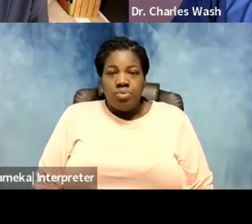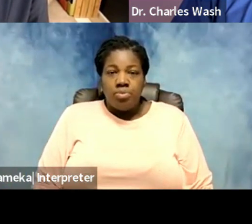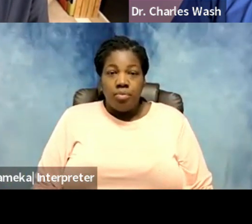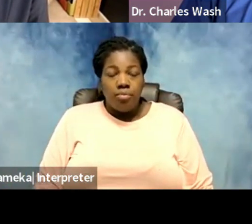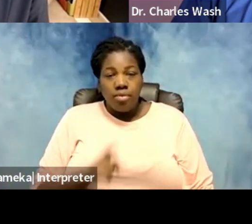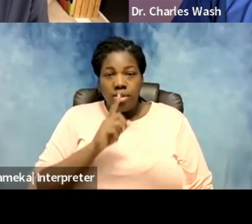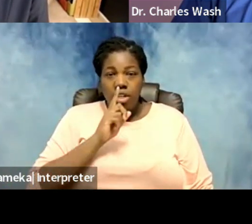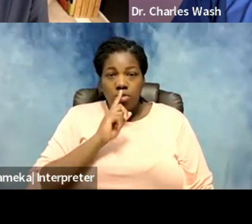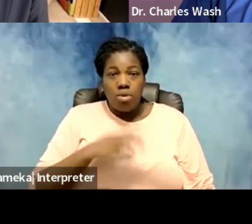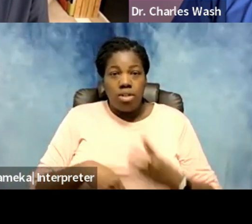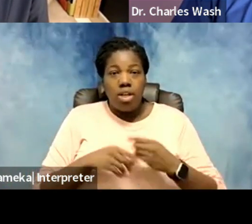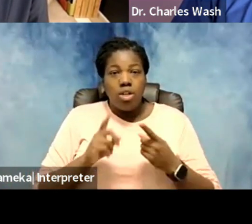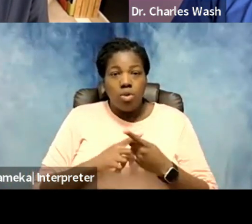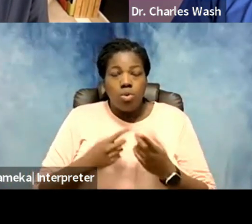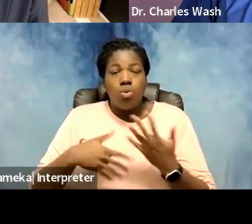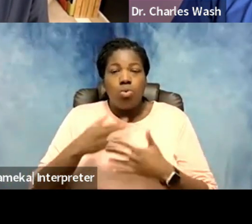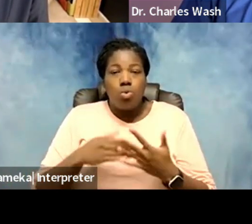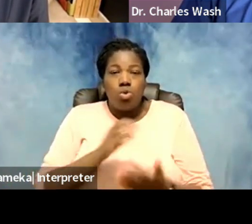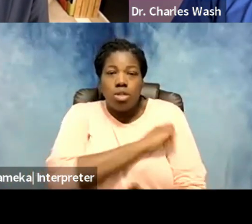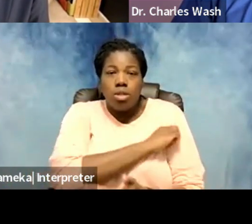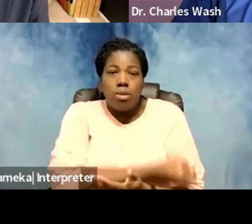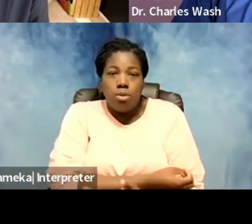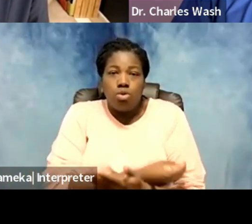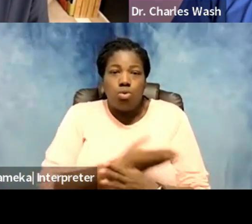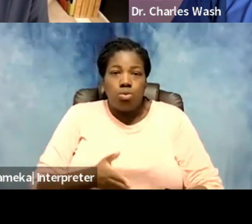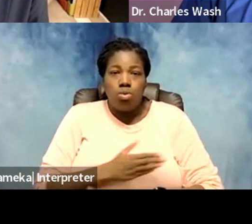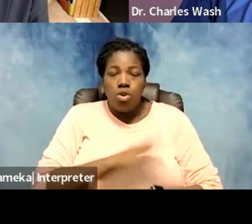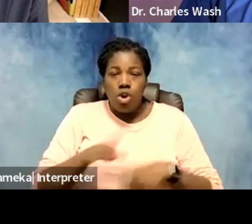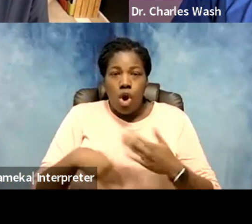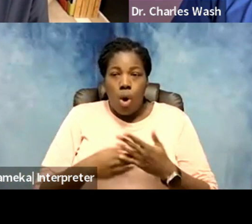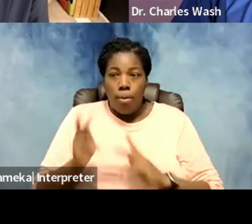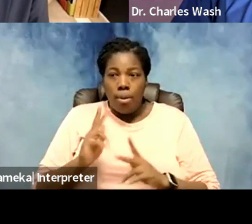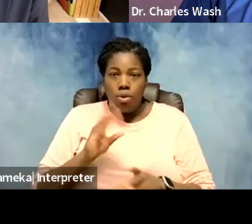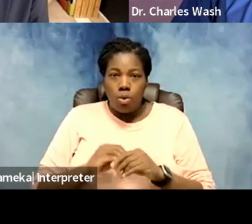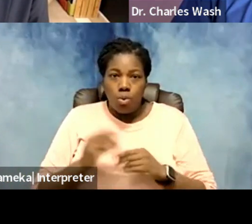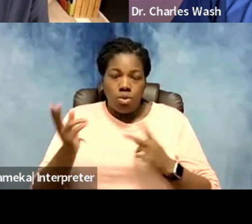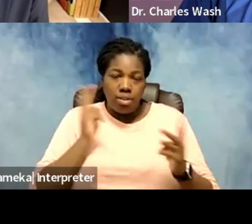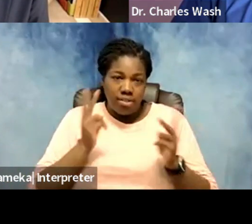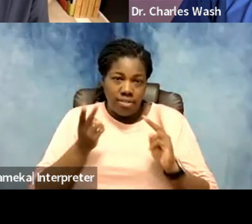really contributed to the social and emotional well-being of all members of those visits while